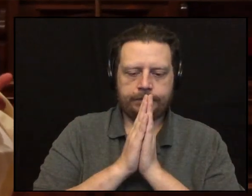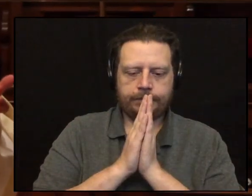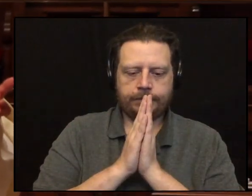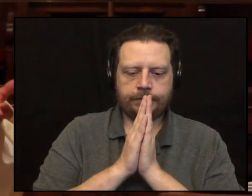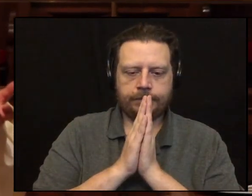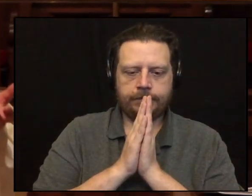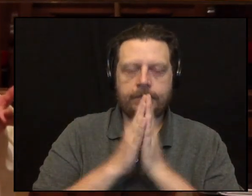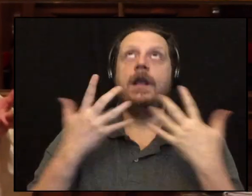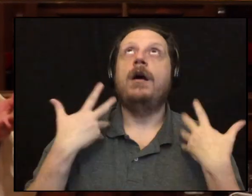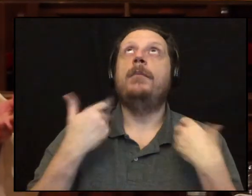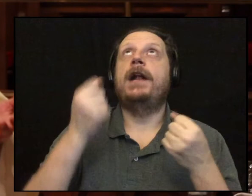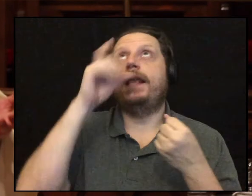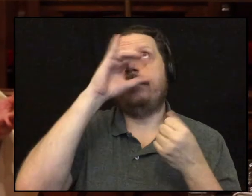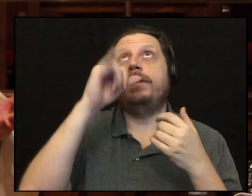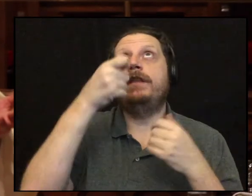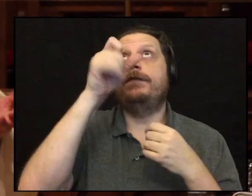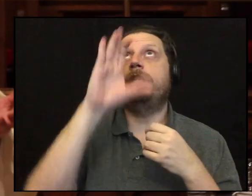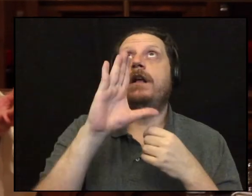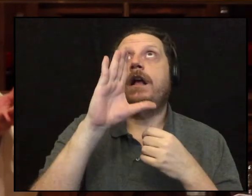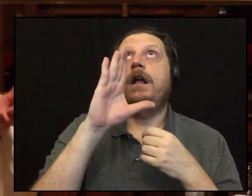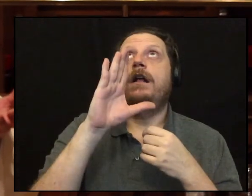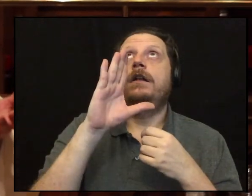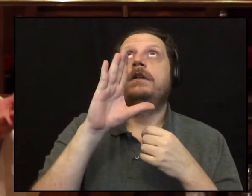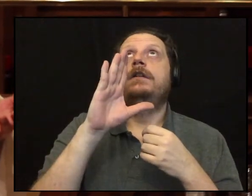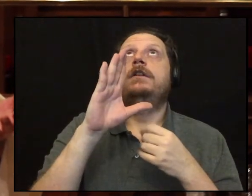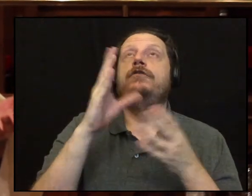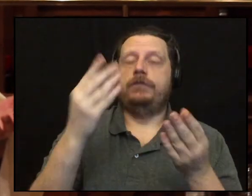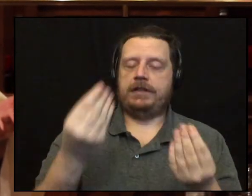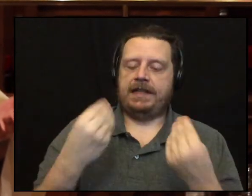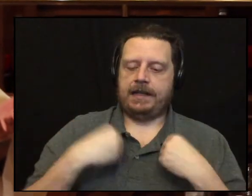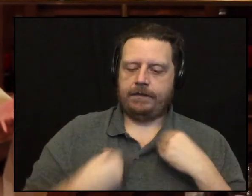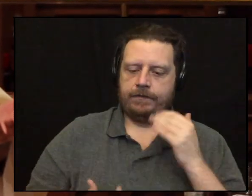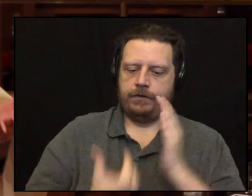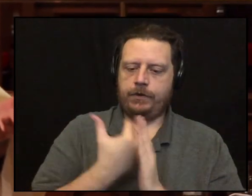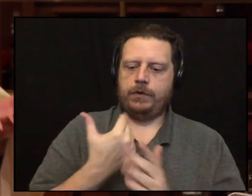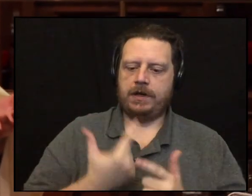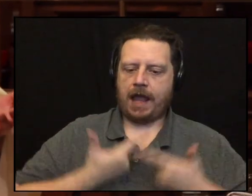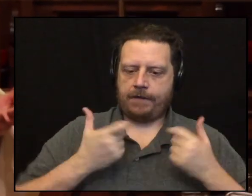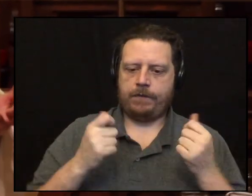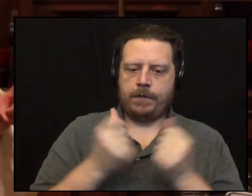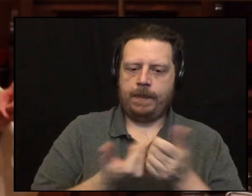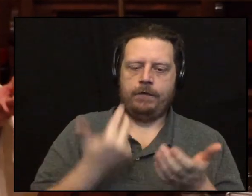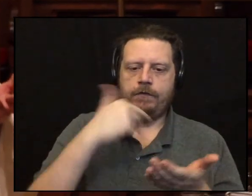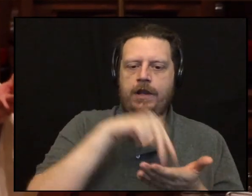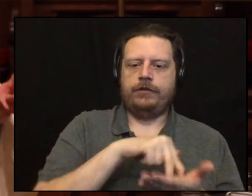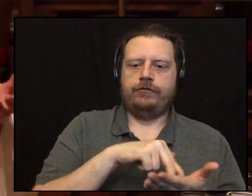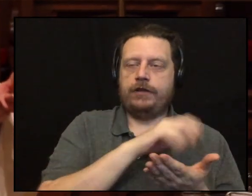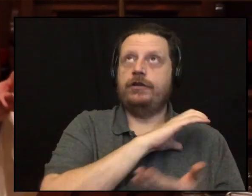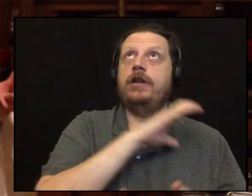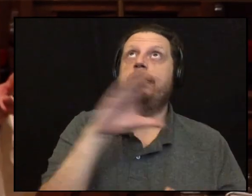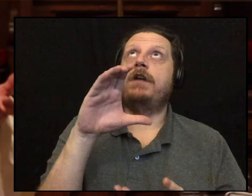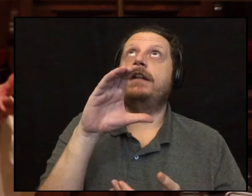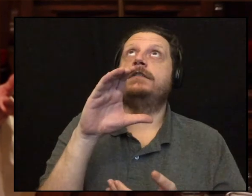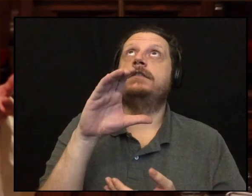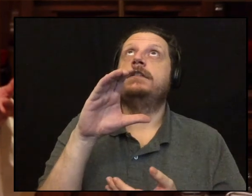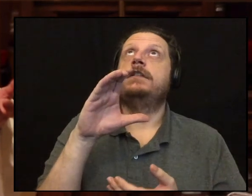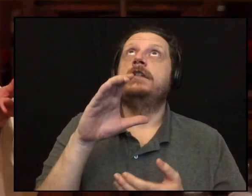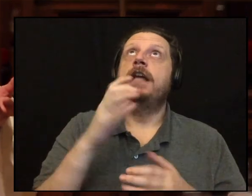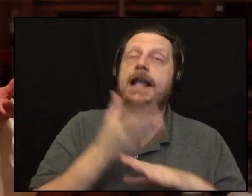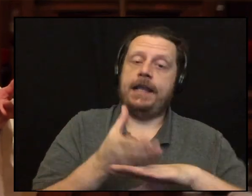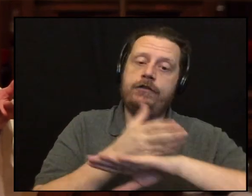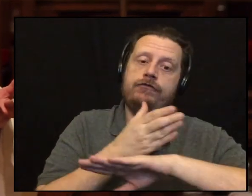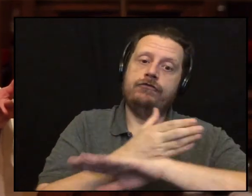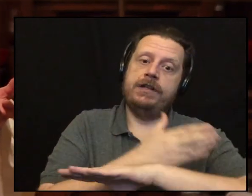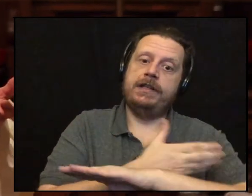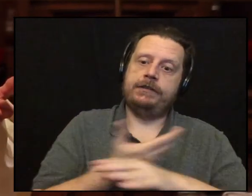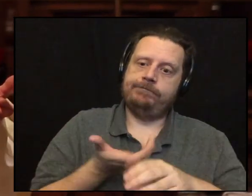Almighty ever-living God, who restore us to eternal life in the resurrection of Christ, increase in us, we pray,